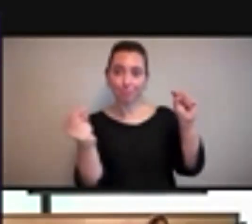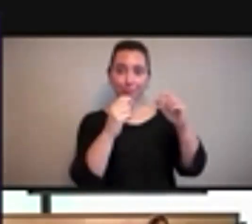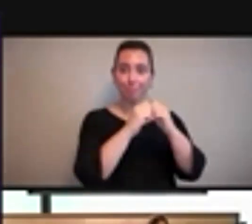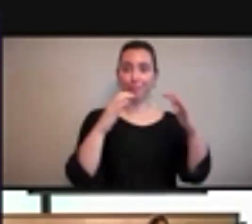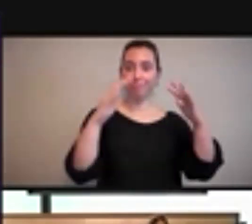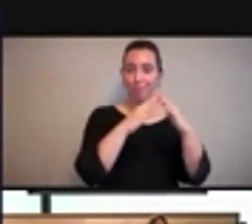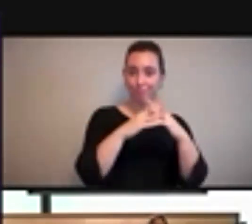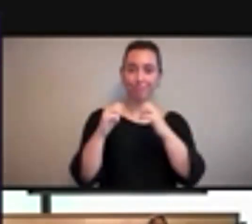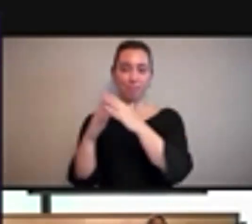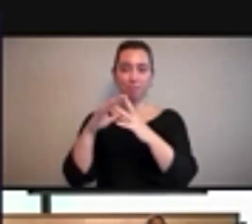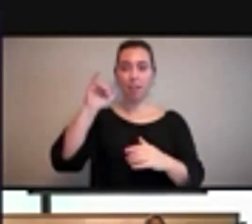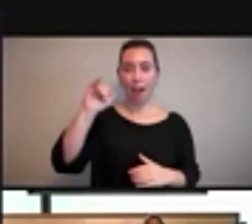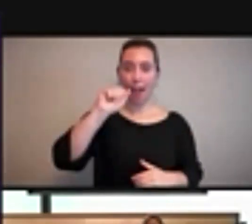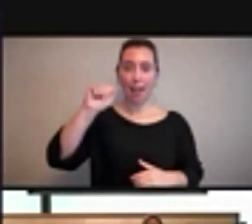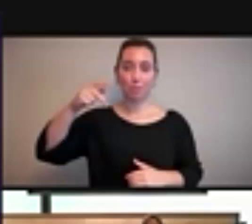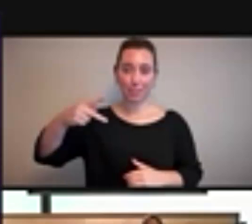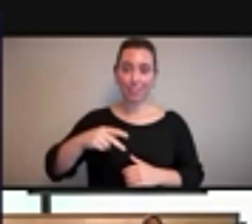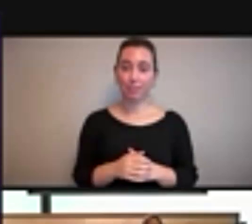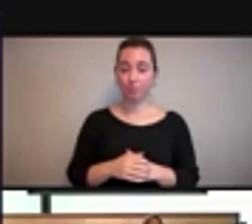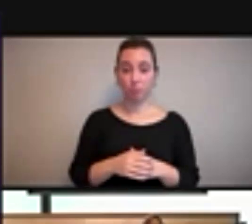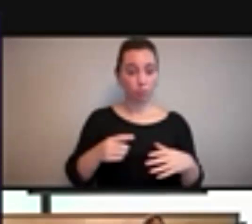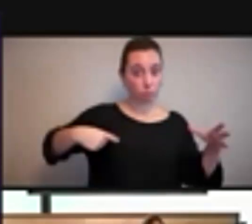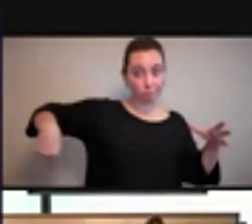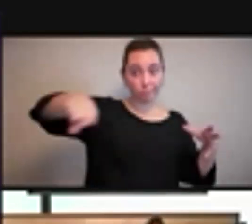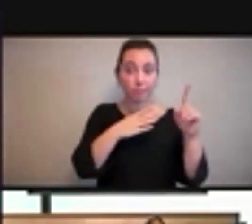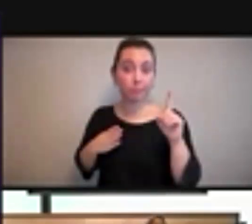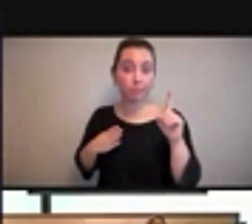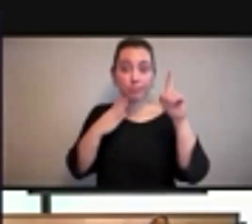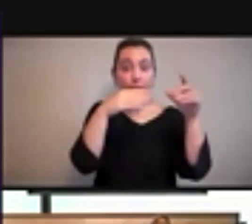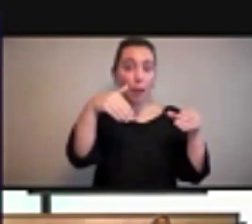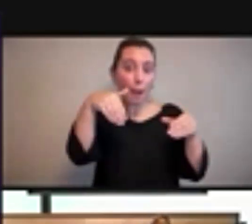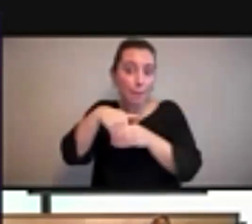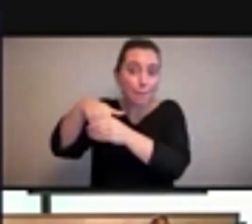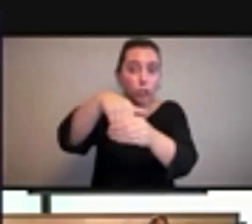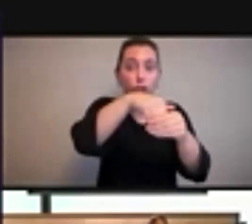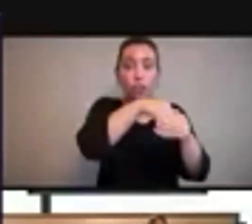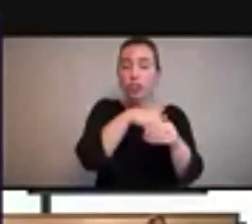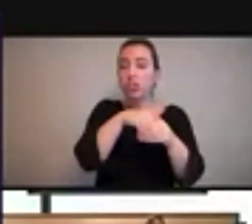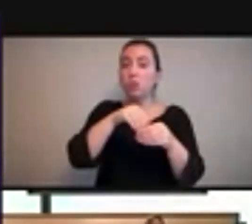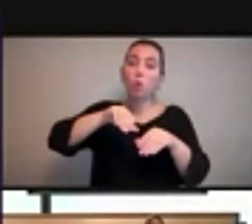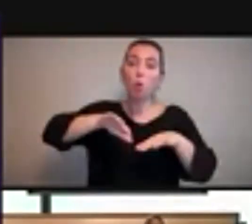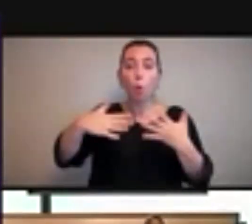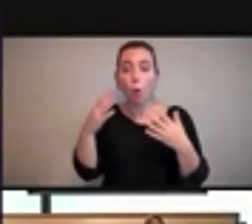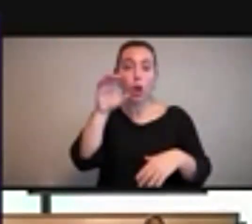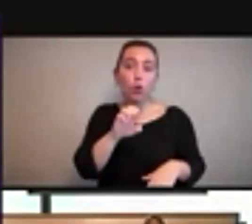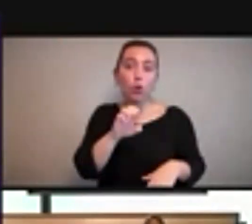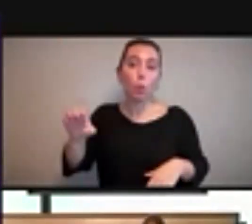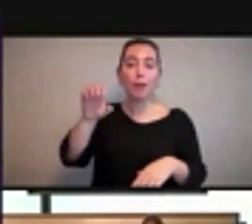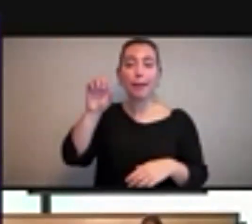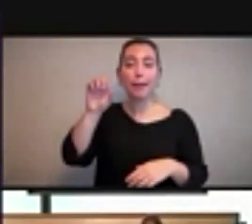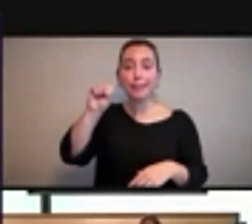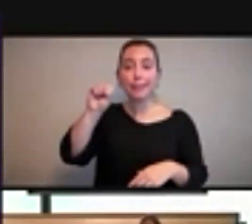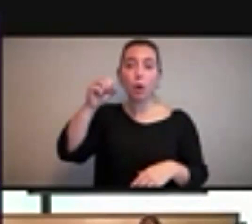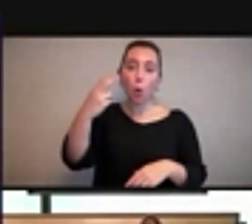is set up to ensure that all our members and other stakeholders that are based in Europe or make business in